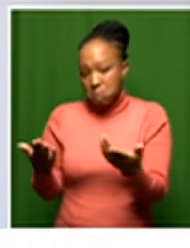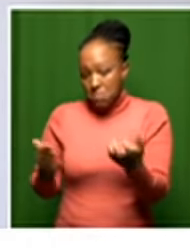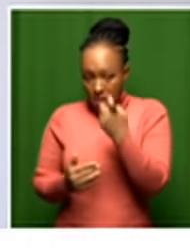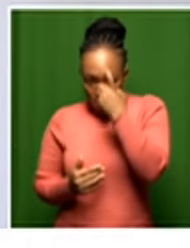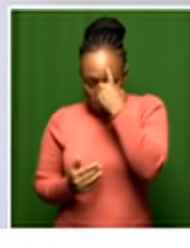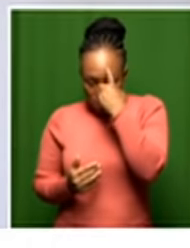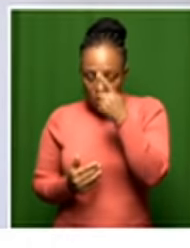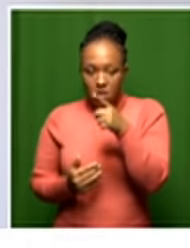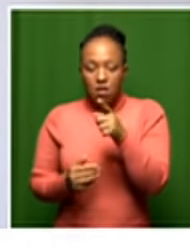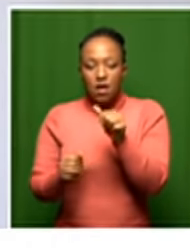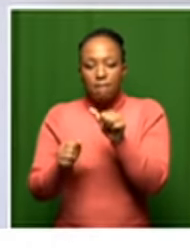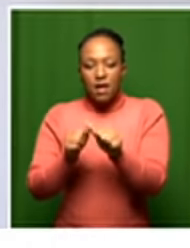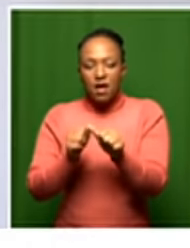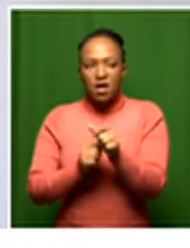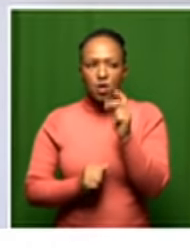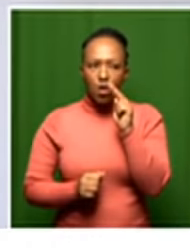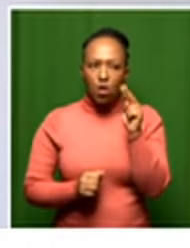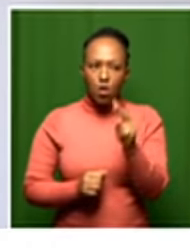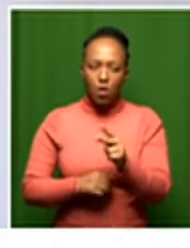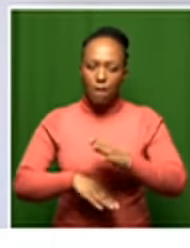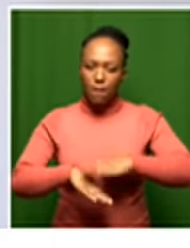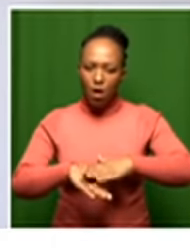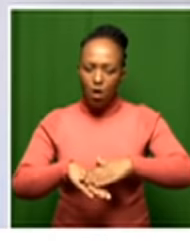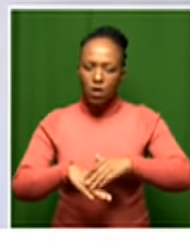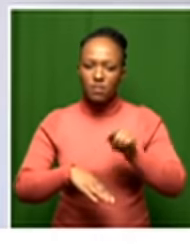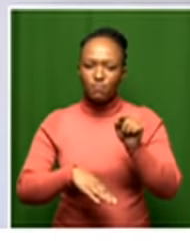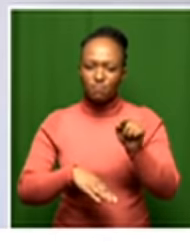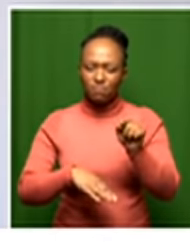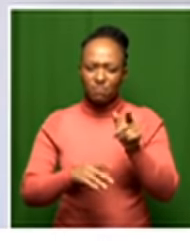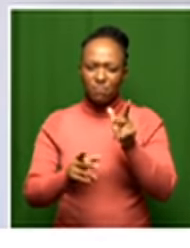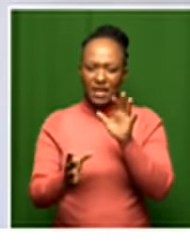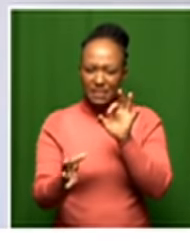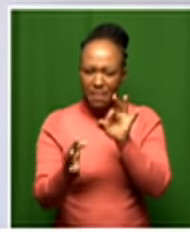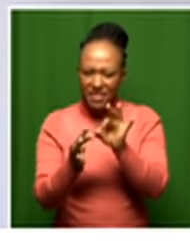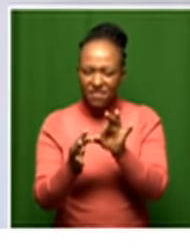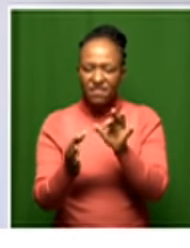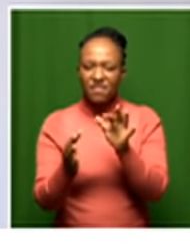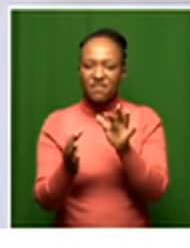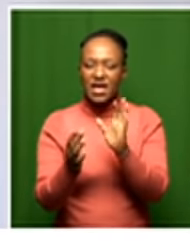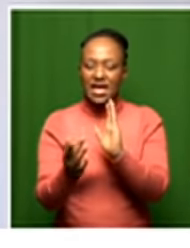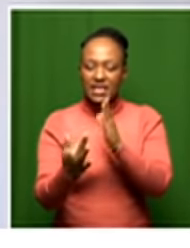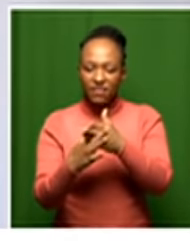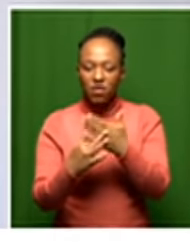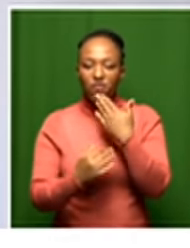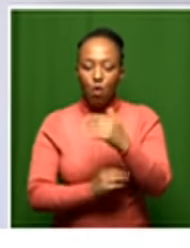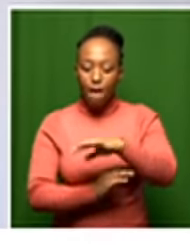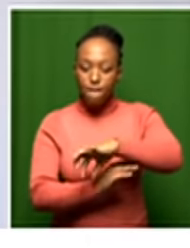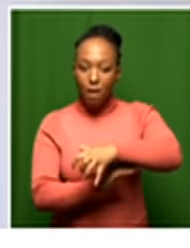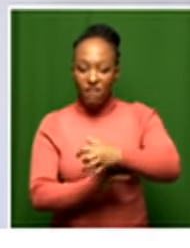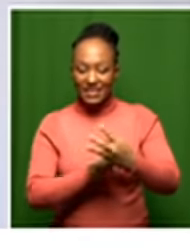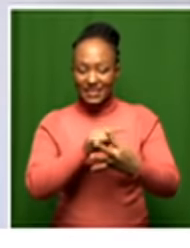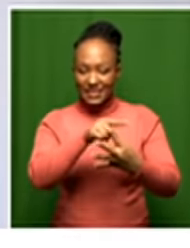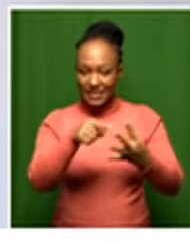we could also have looked at specifically at any more interventions in those provinces that are seeing